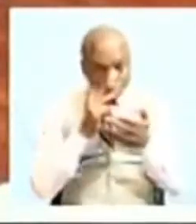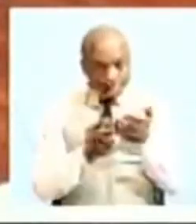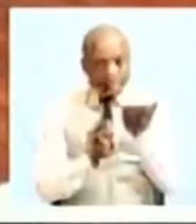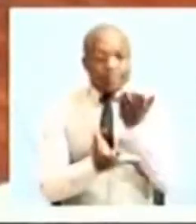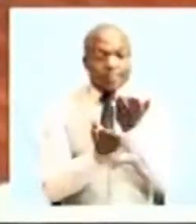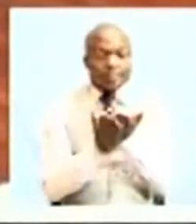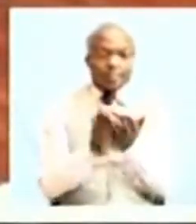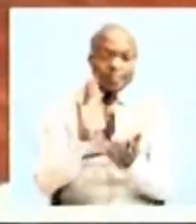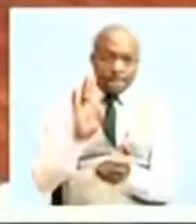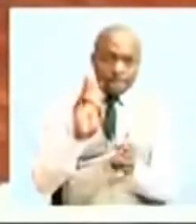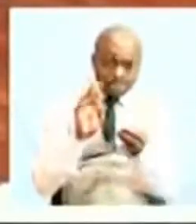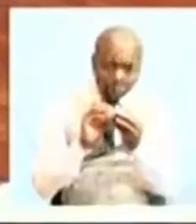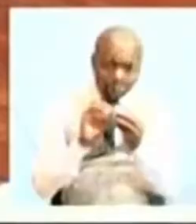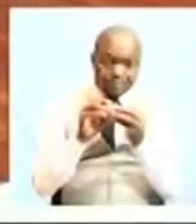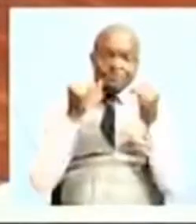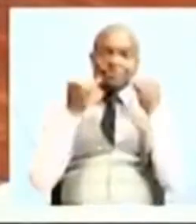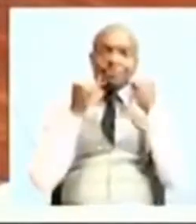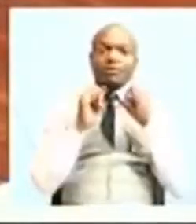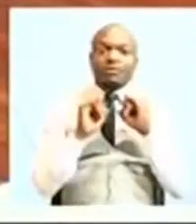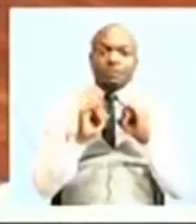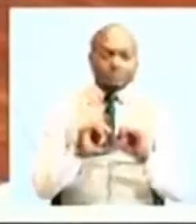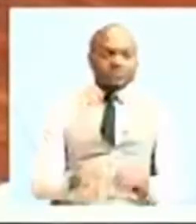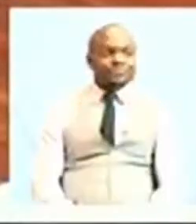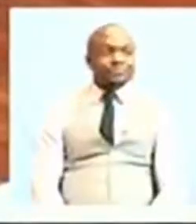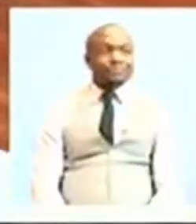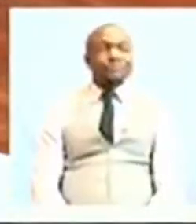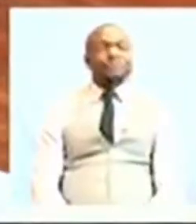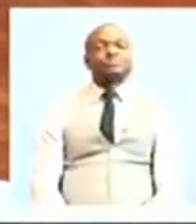Appendix 7 for further details.